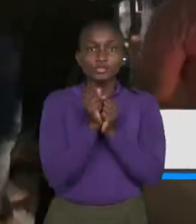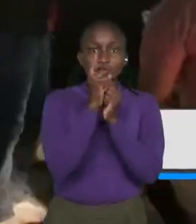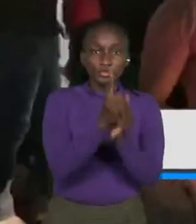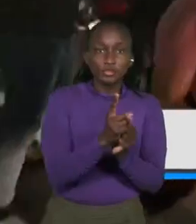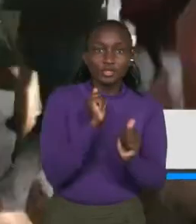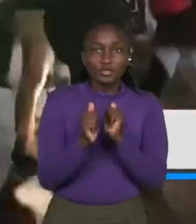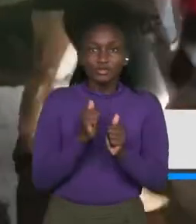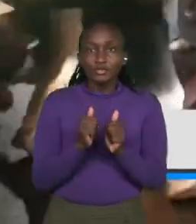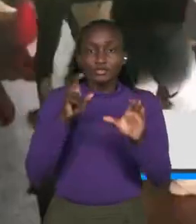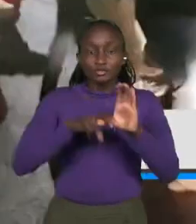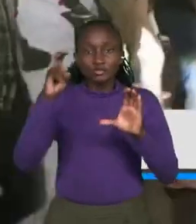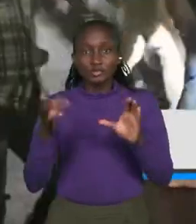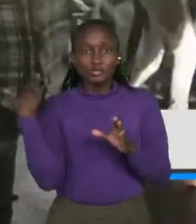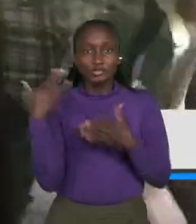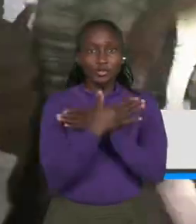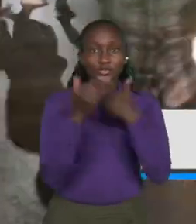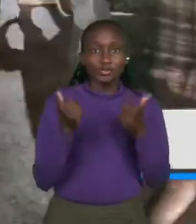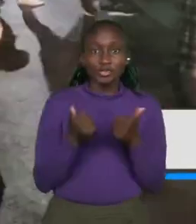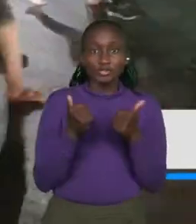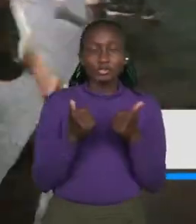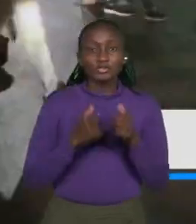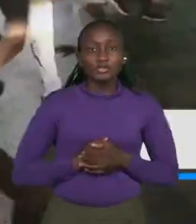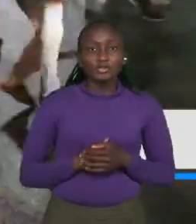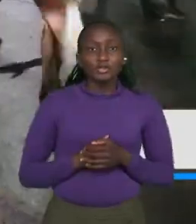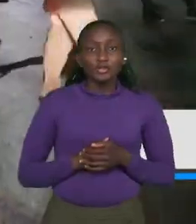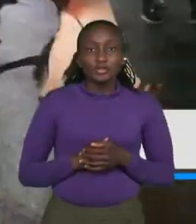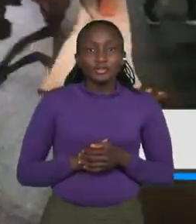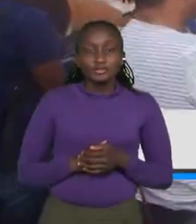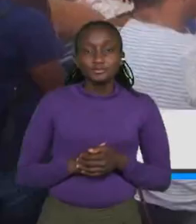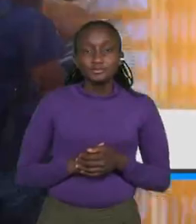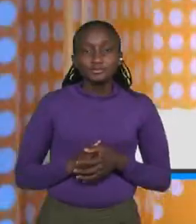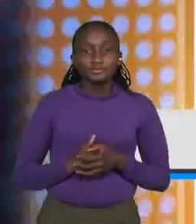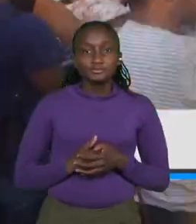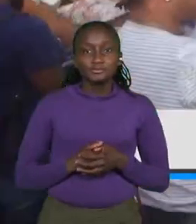which toppled veteran ruler Hosni Mubarak.